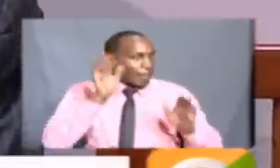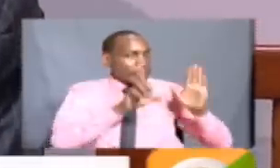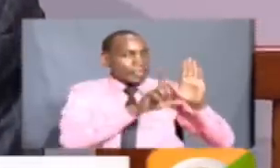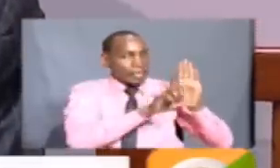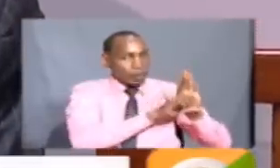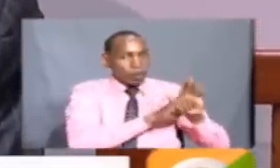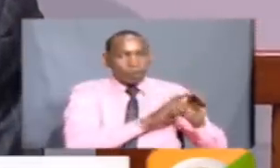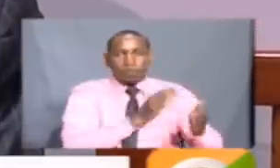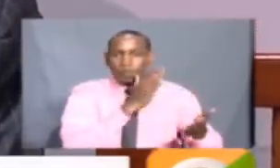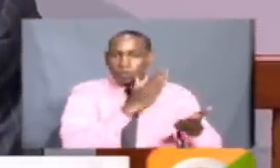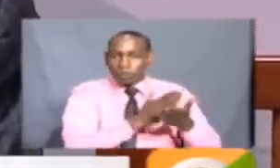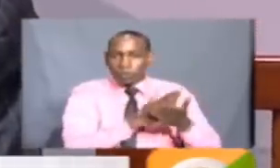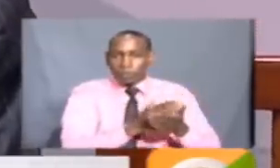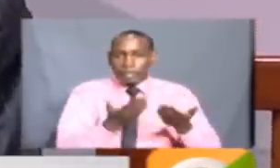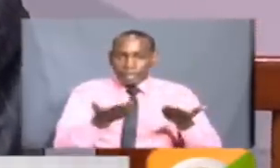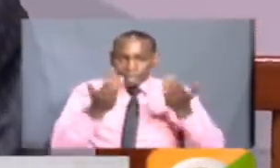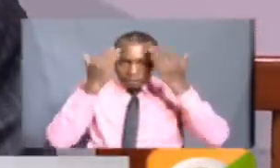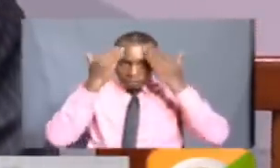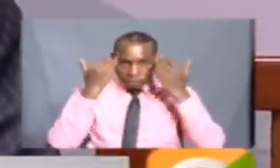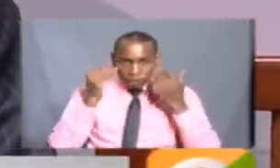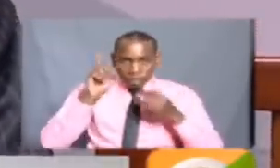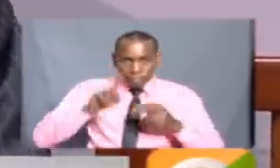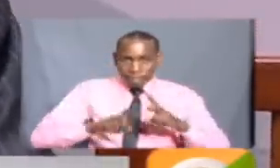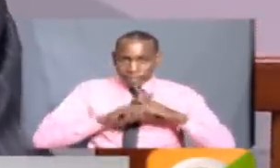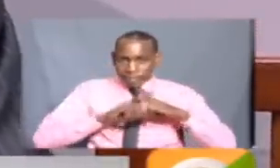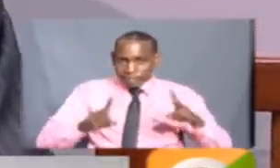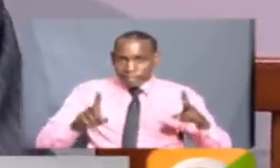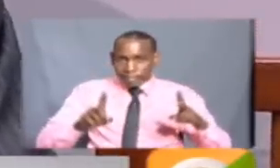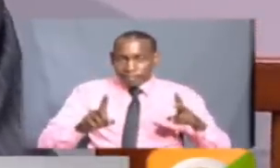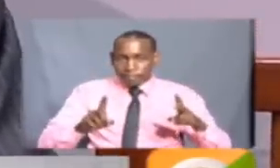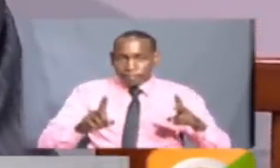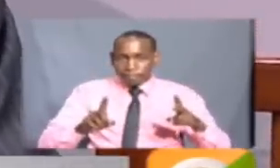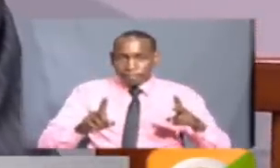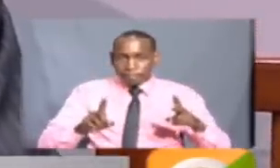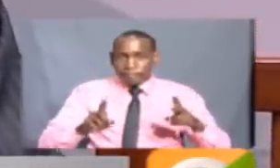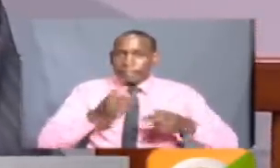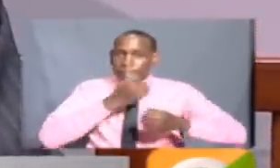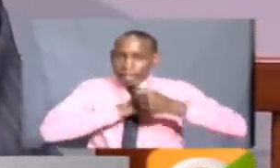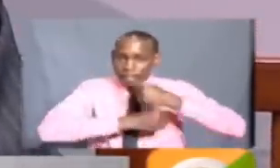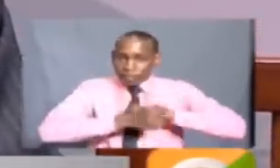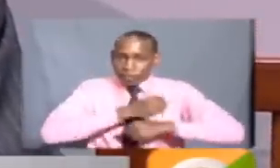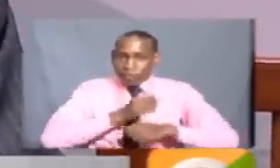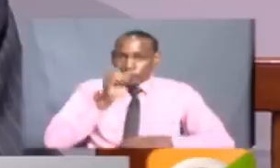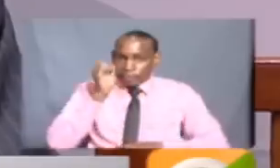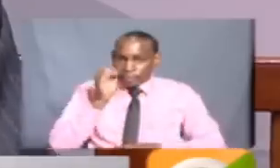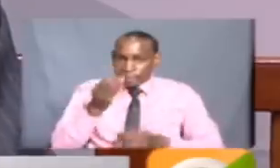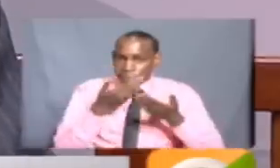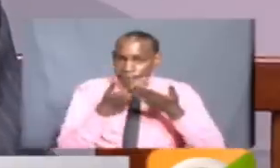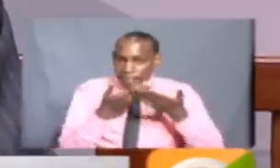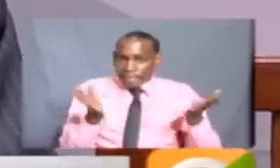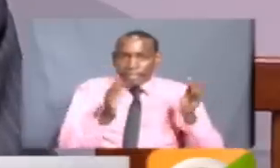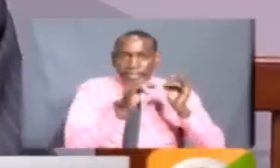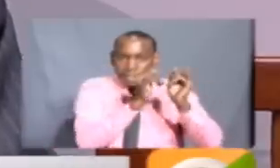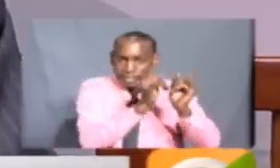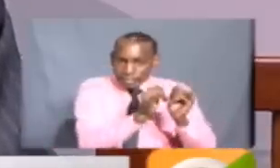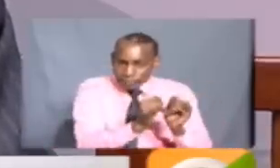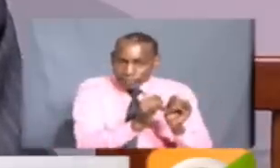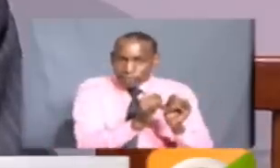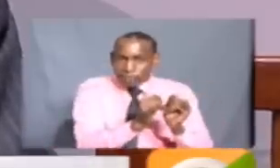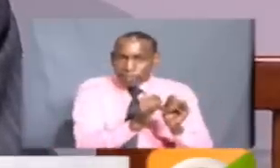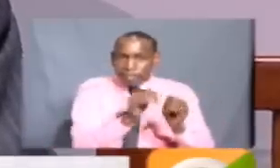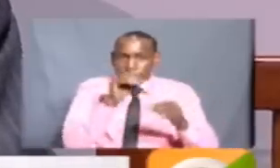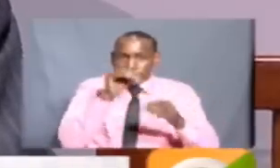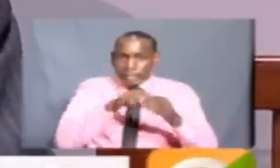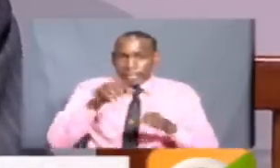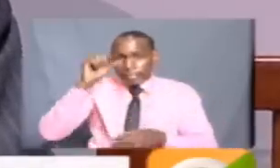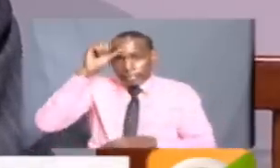I think that the courts must now begin to bear their fangs. Mm. That if there is any individual in